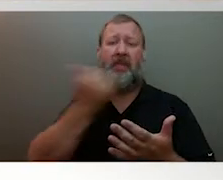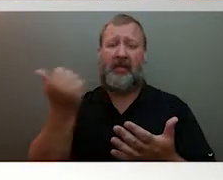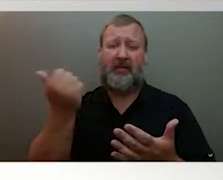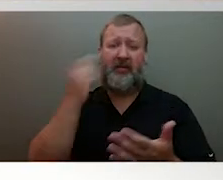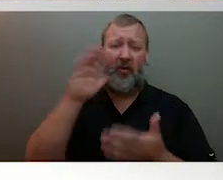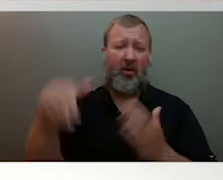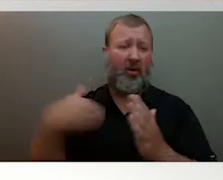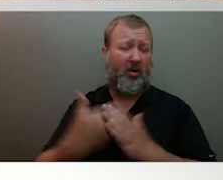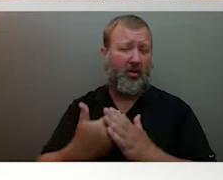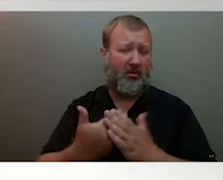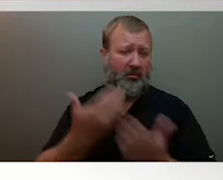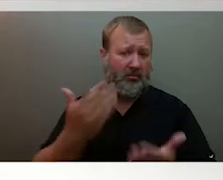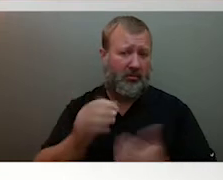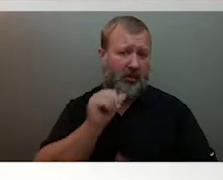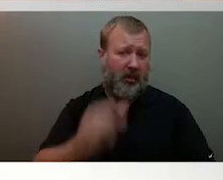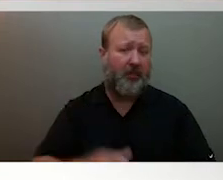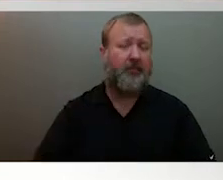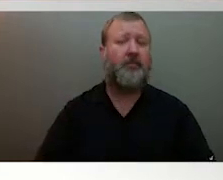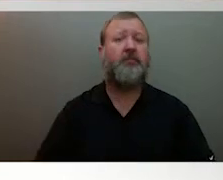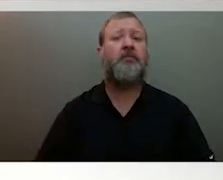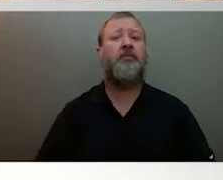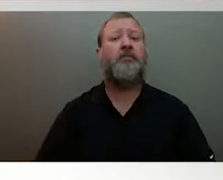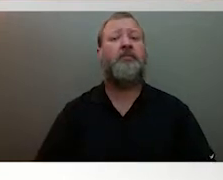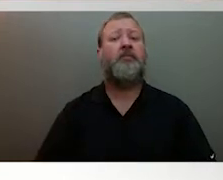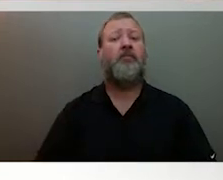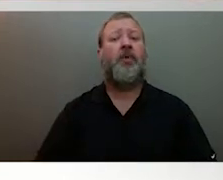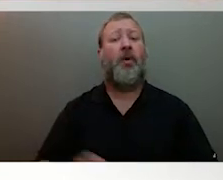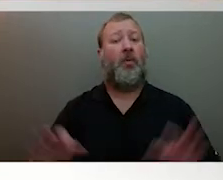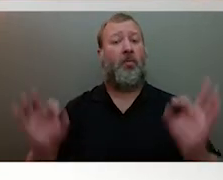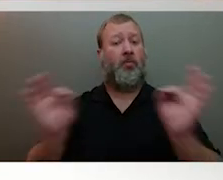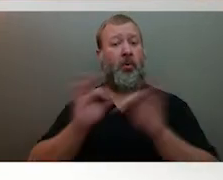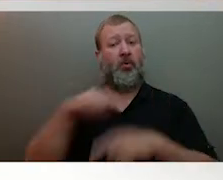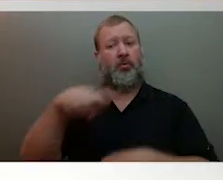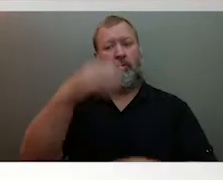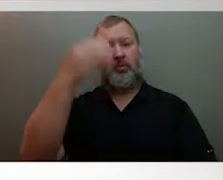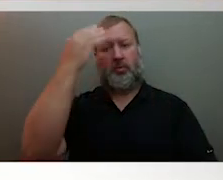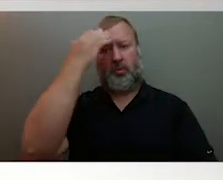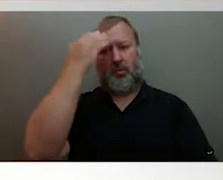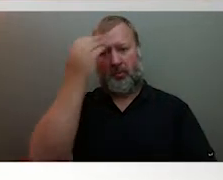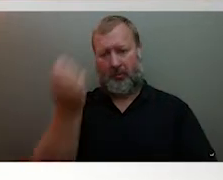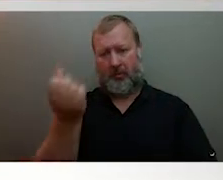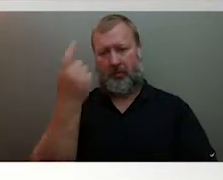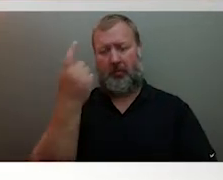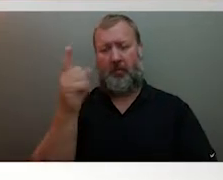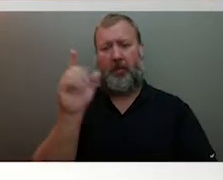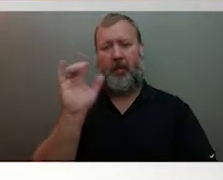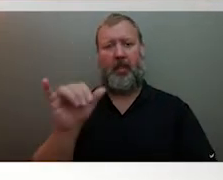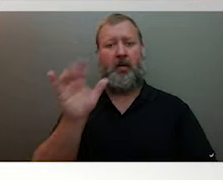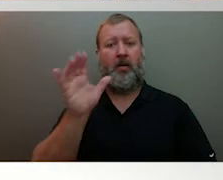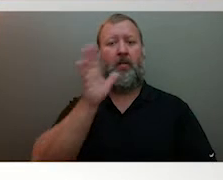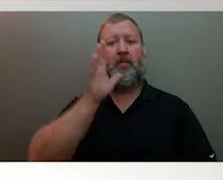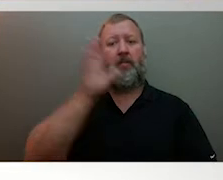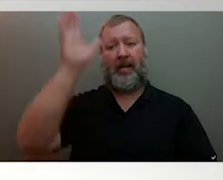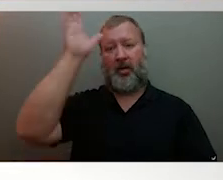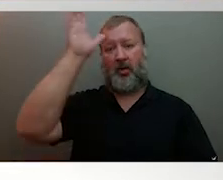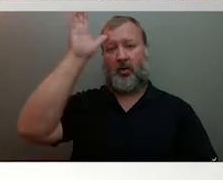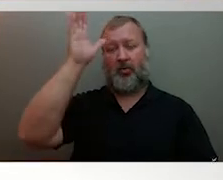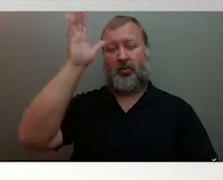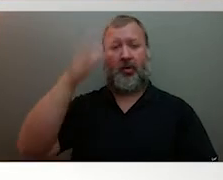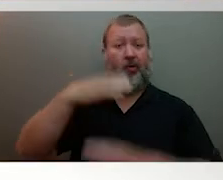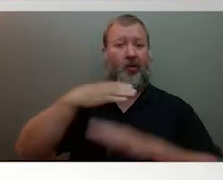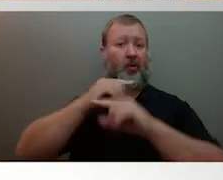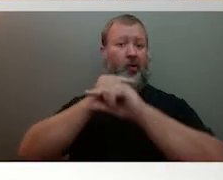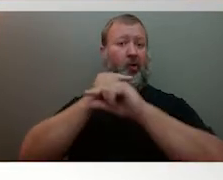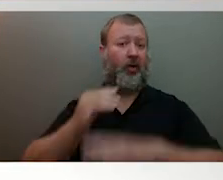for all. One thing I want to make sure that everyone in the room understands is that a parent or guardian of the